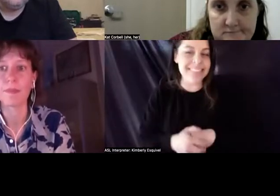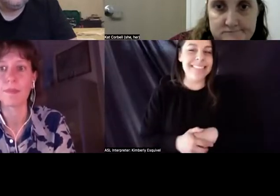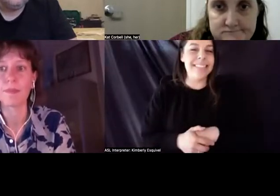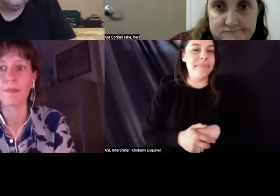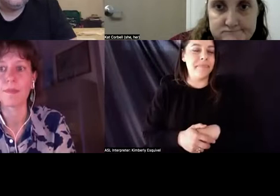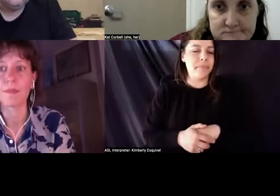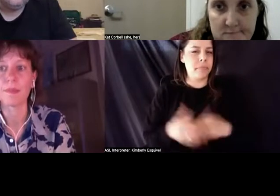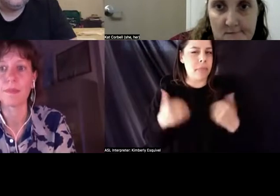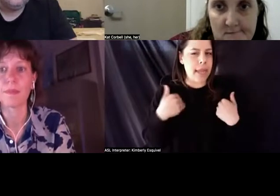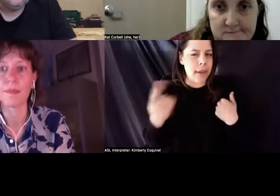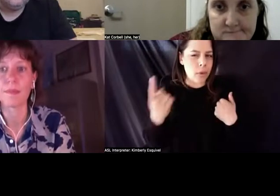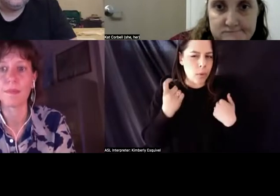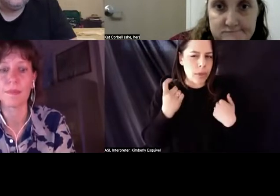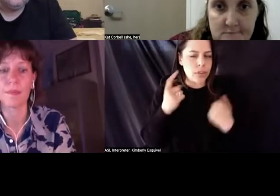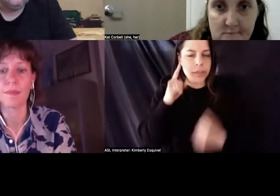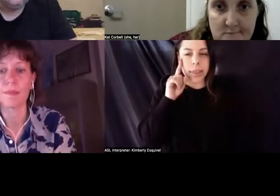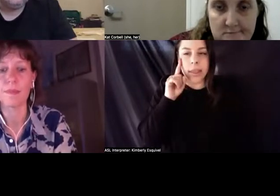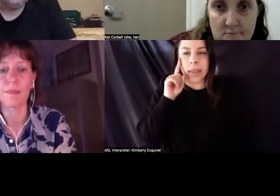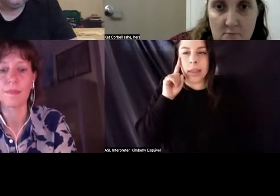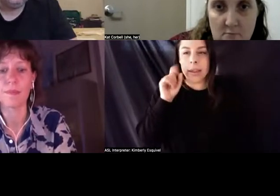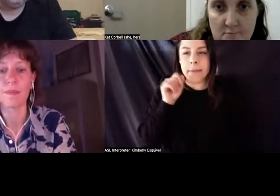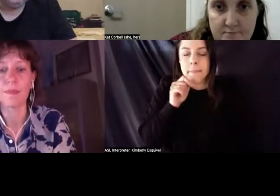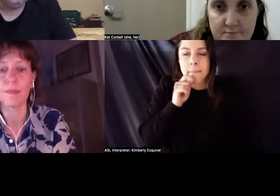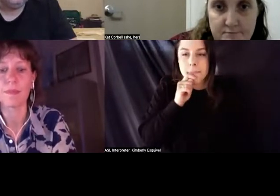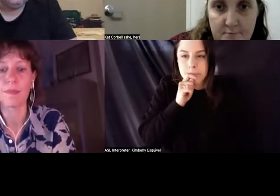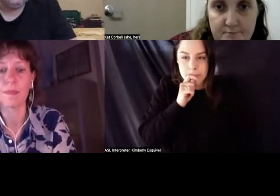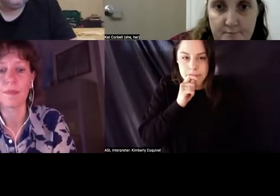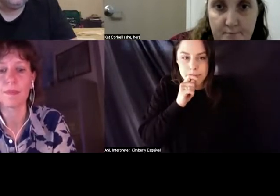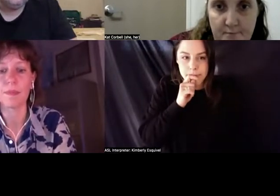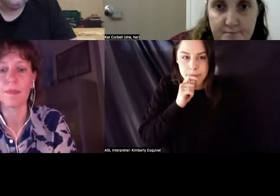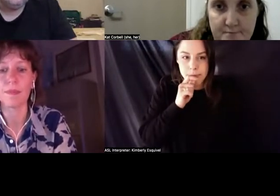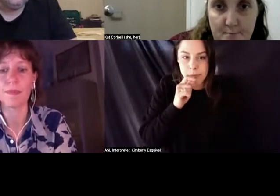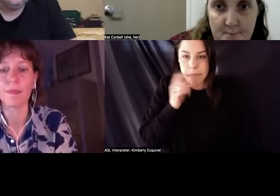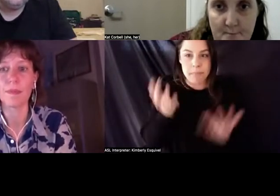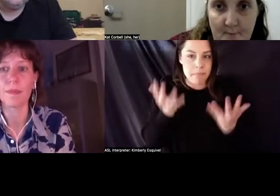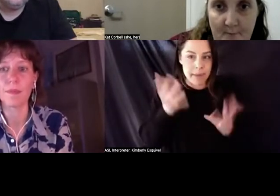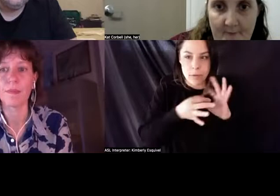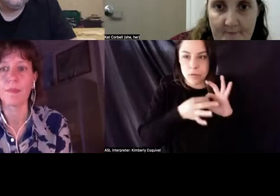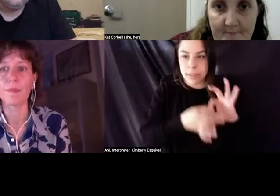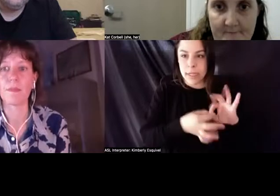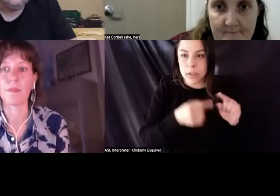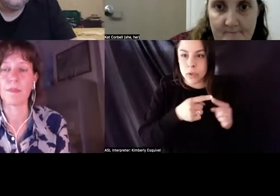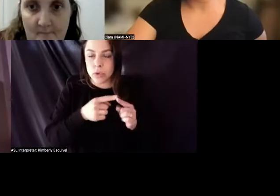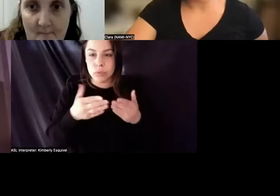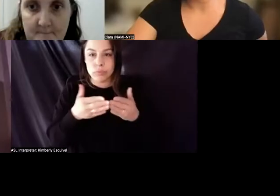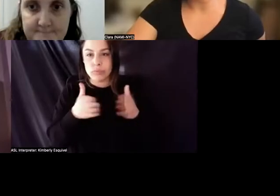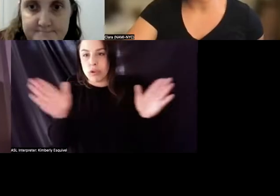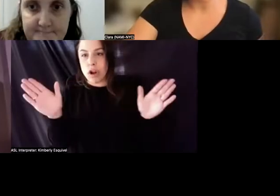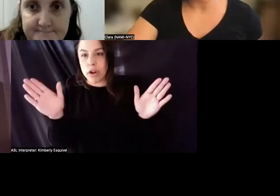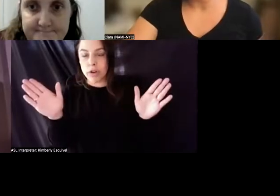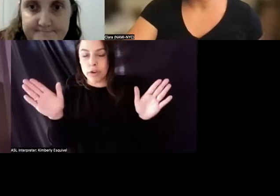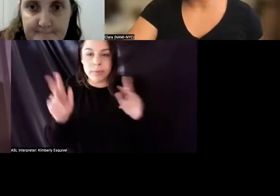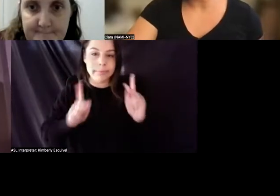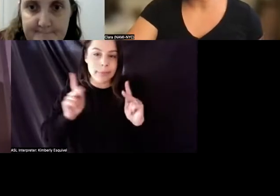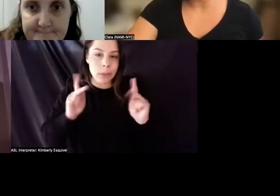there was a question, which I think, um, uh, may be relevant to, to broader number of people